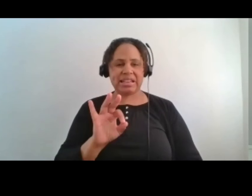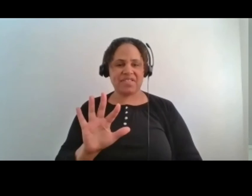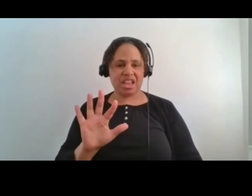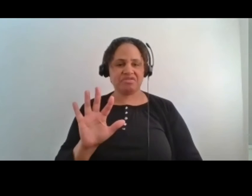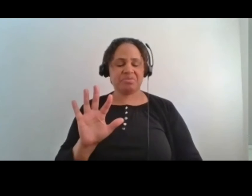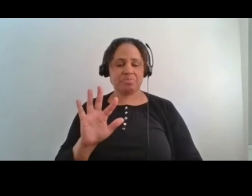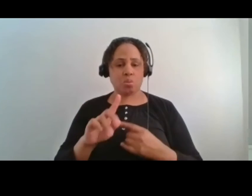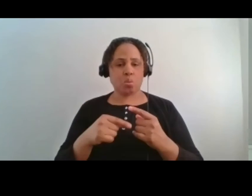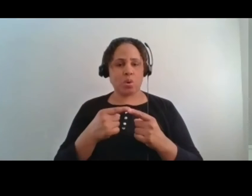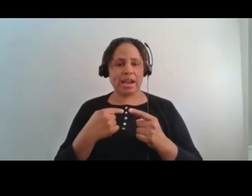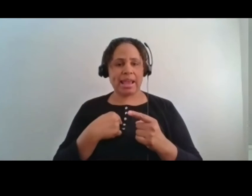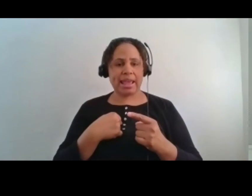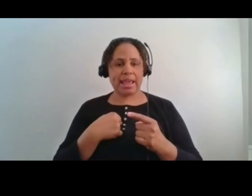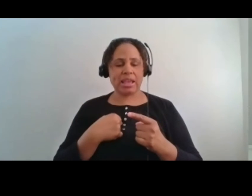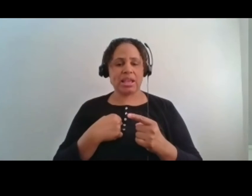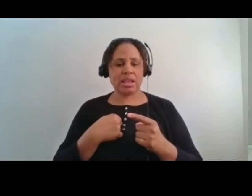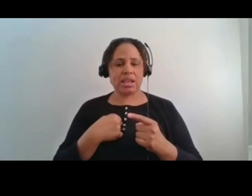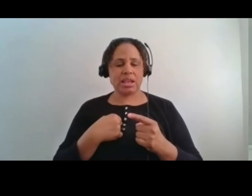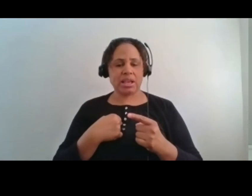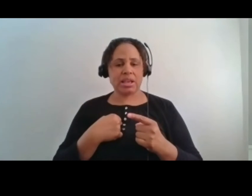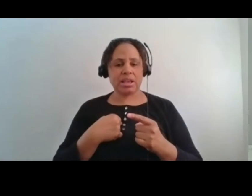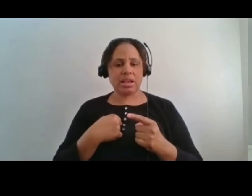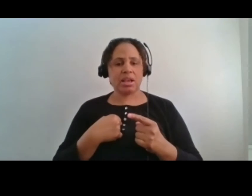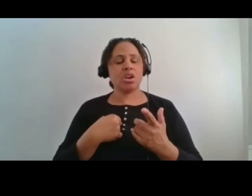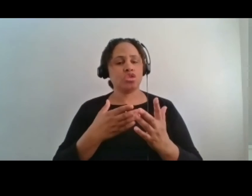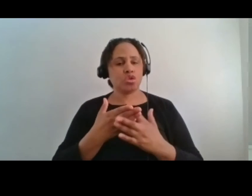I was going through ultrasound school